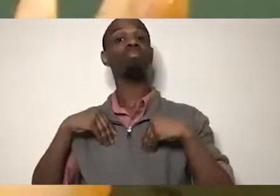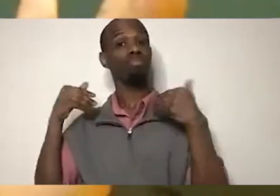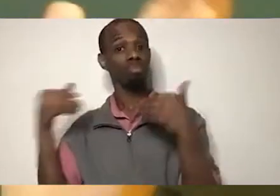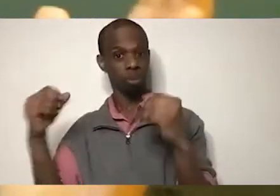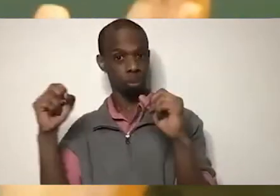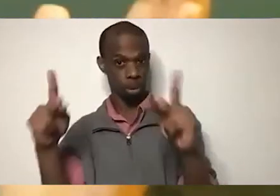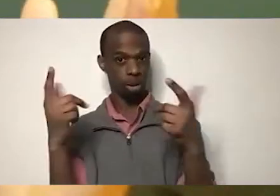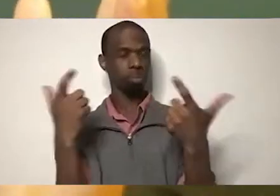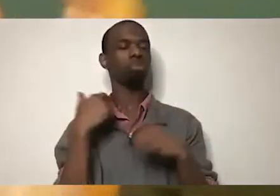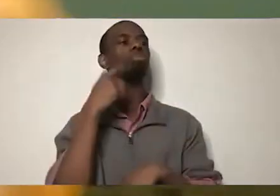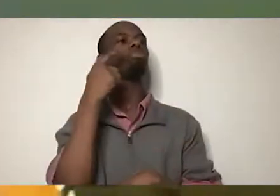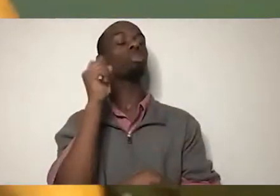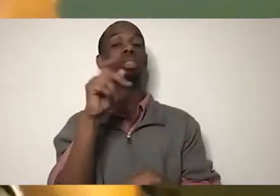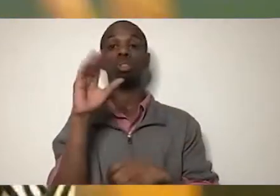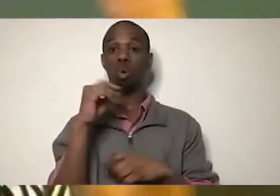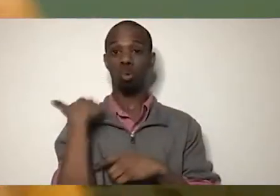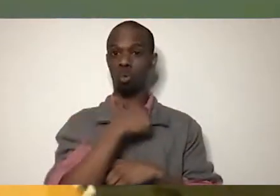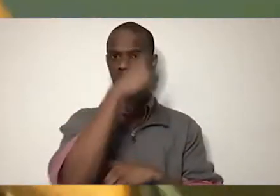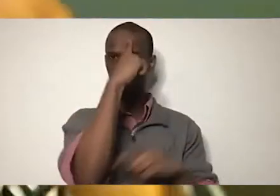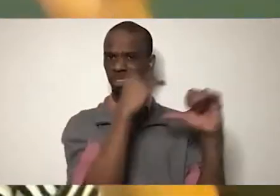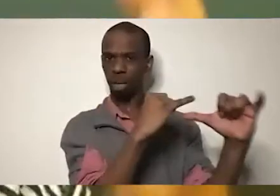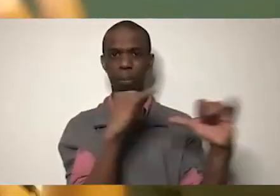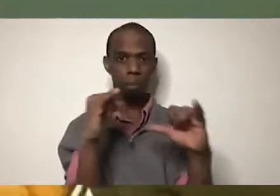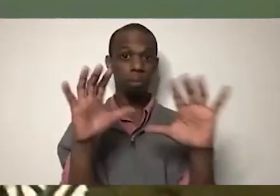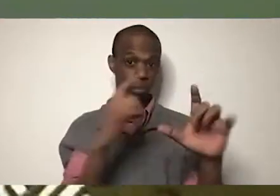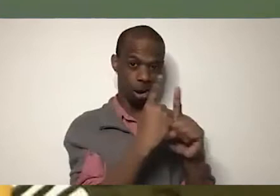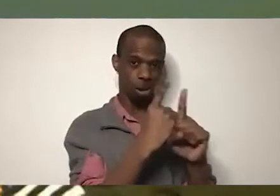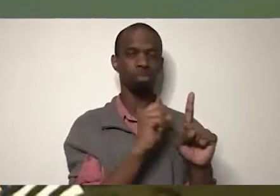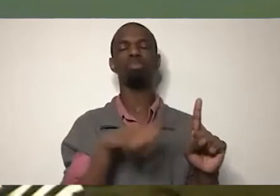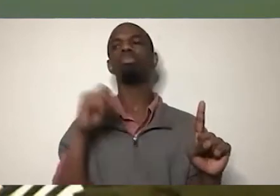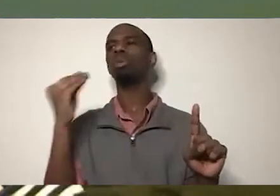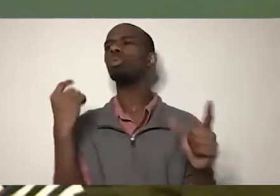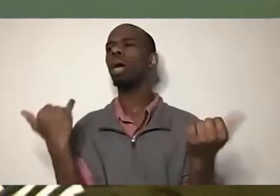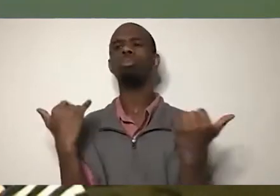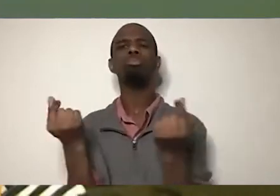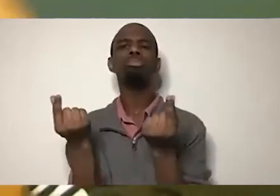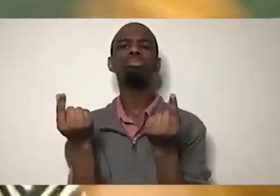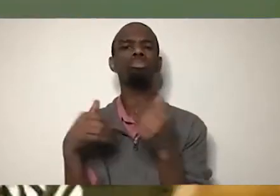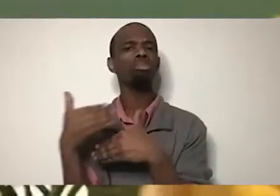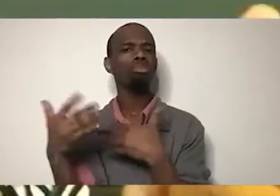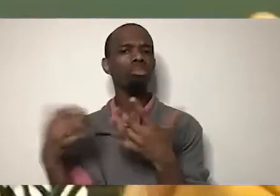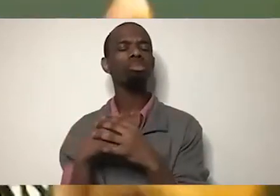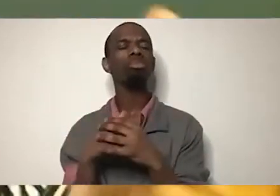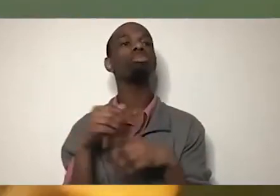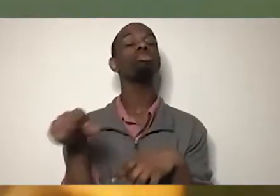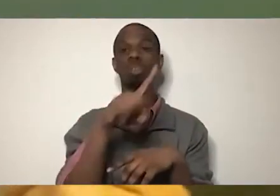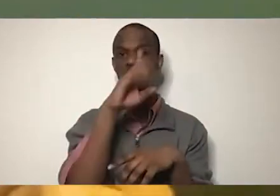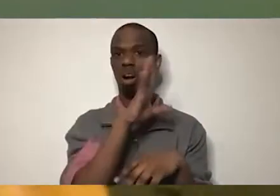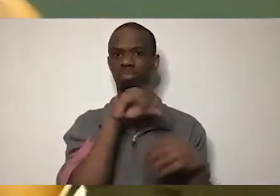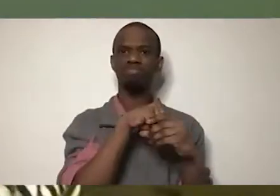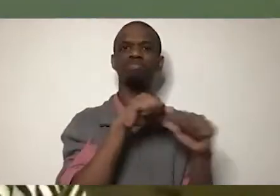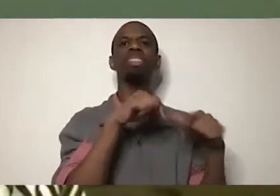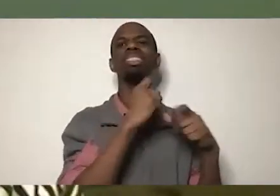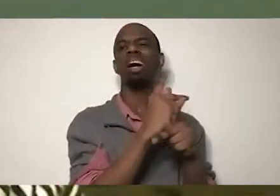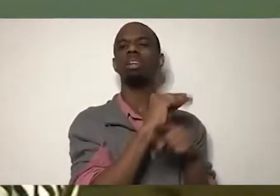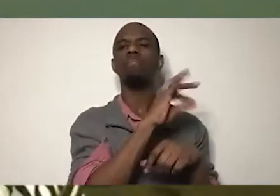of advocacy that I talked about of describing and convincing people, which is a part of being in this space. The